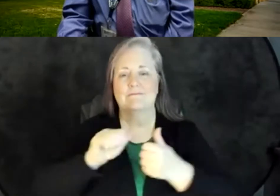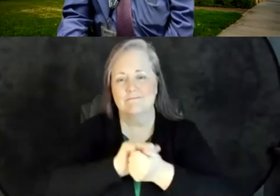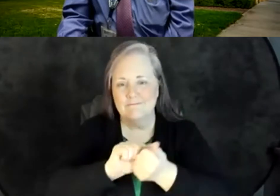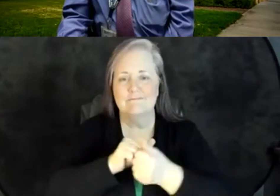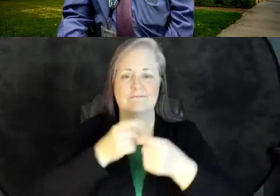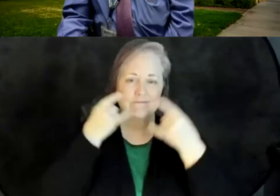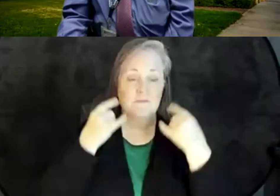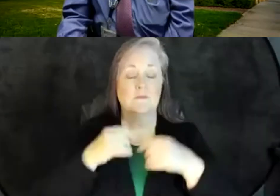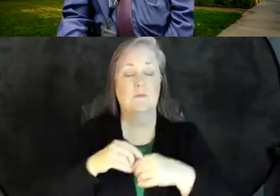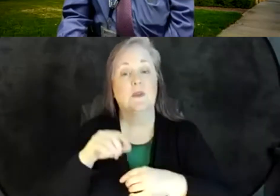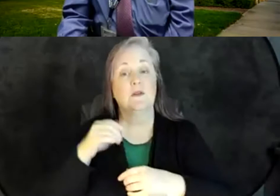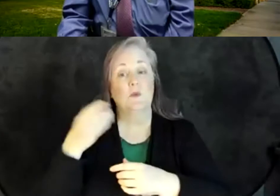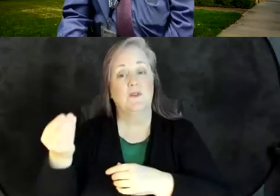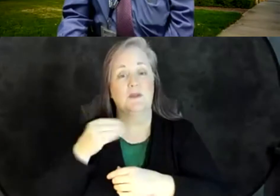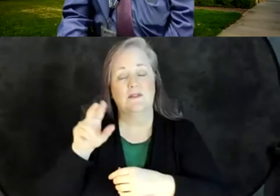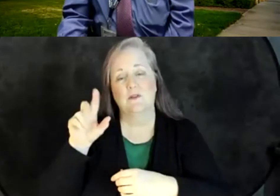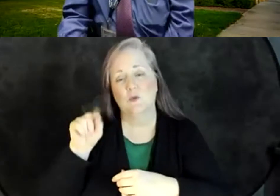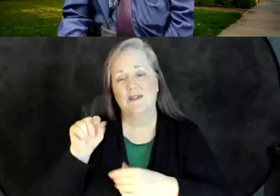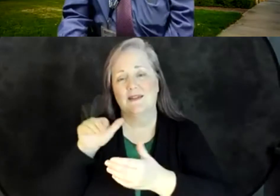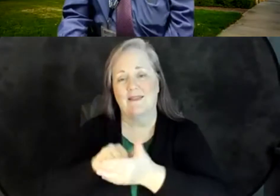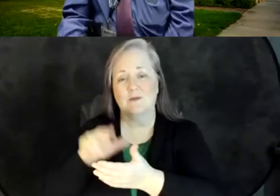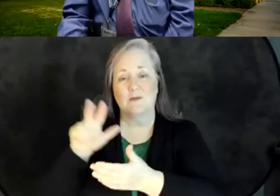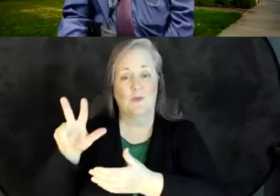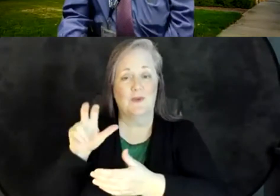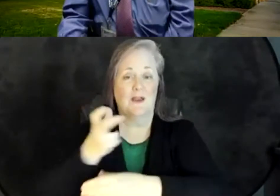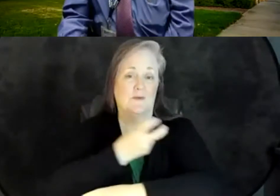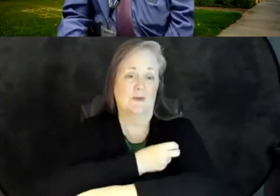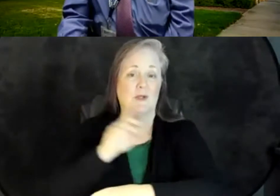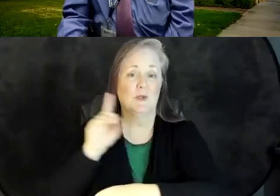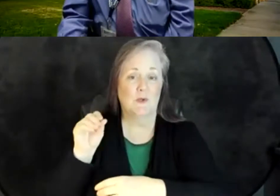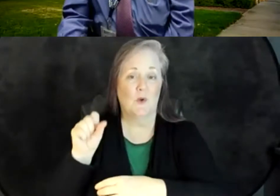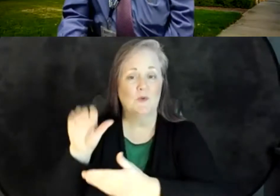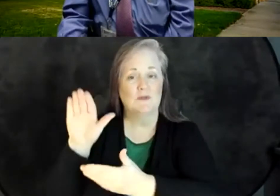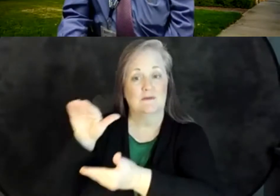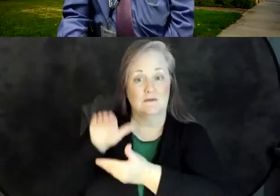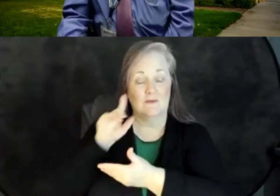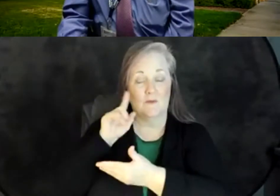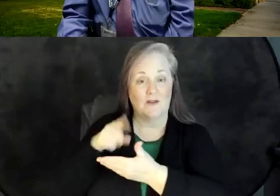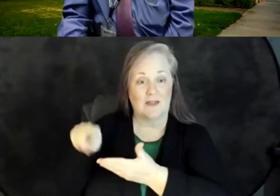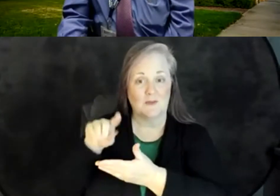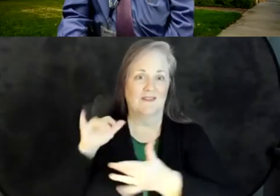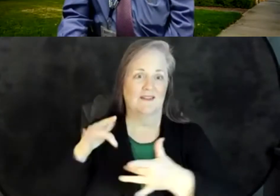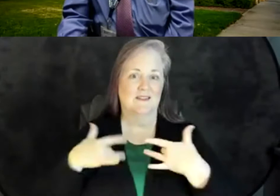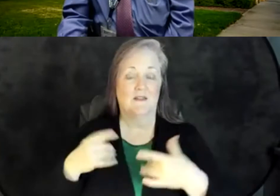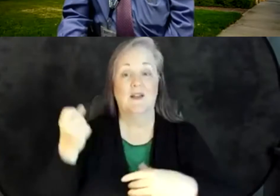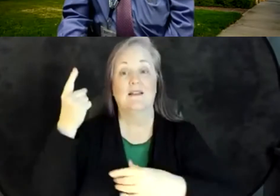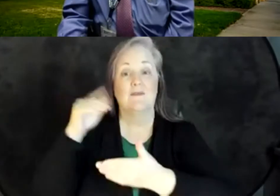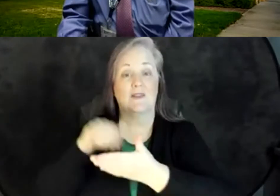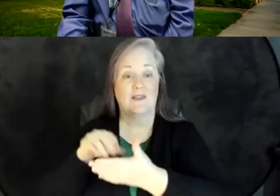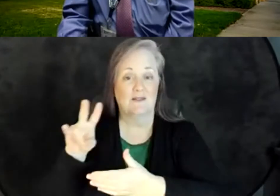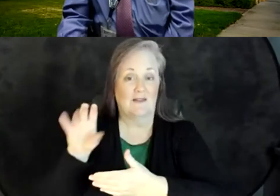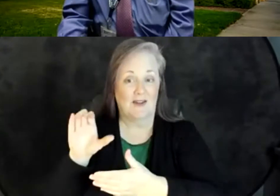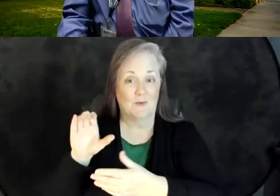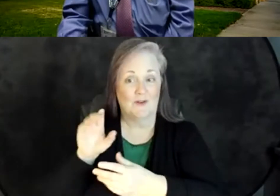allocated 20,300 doses for next week, which is exciting. And 11,700 of